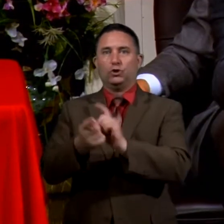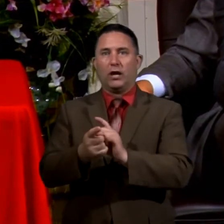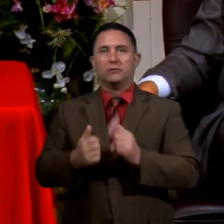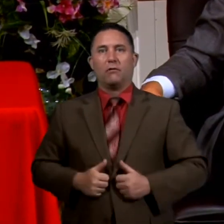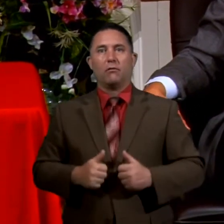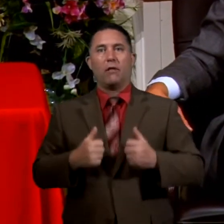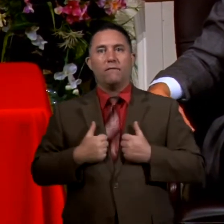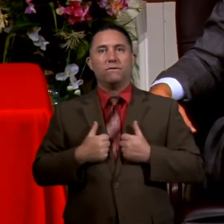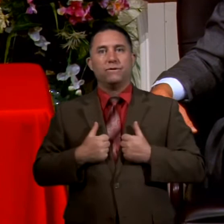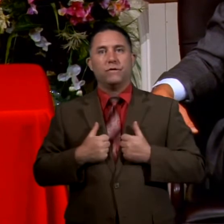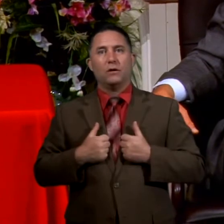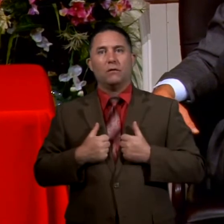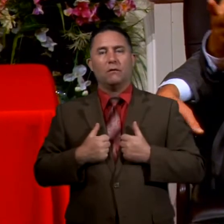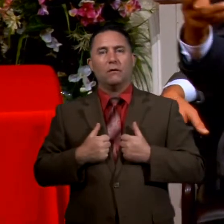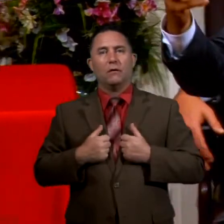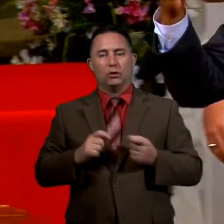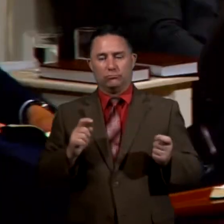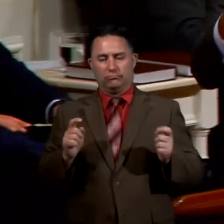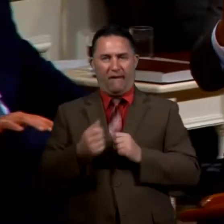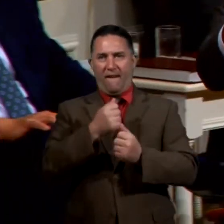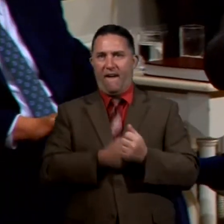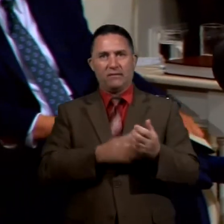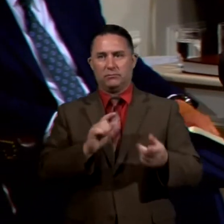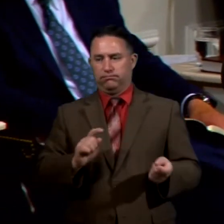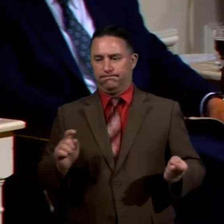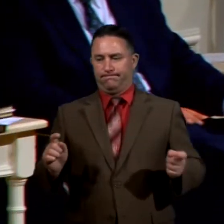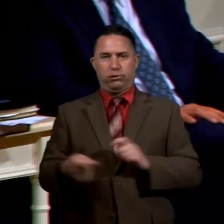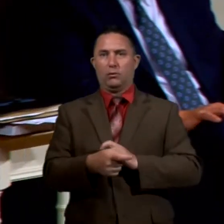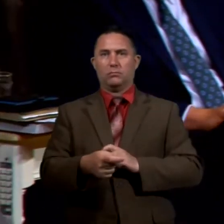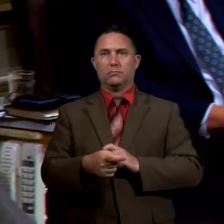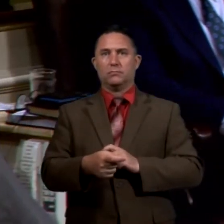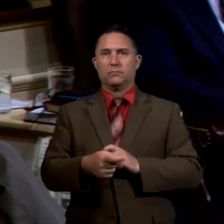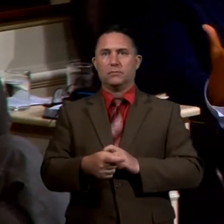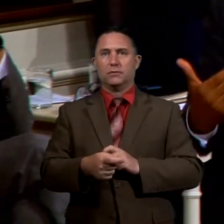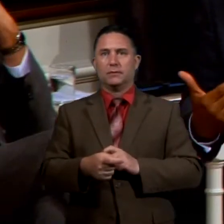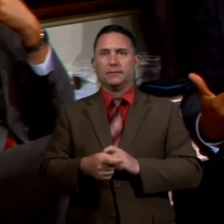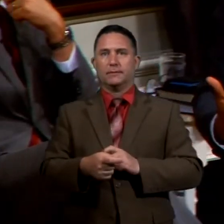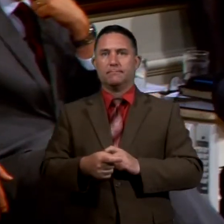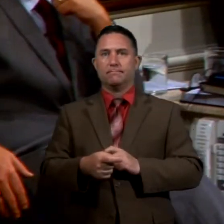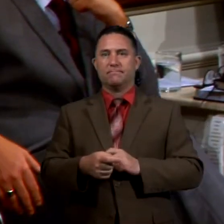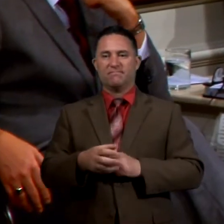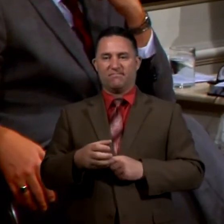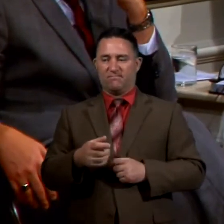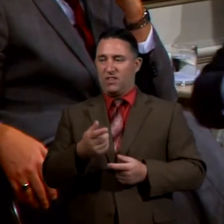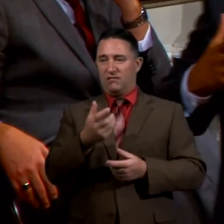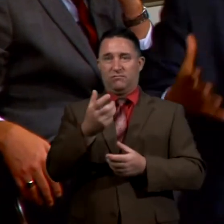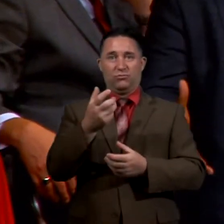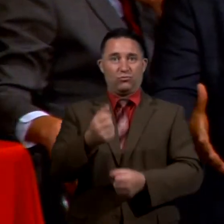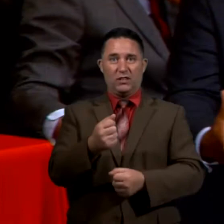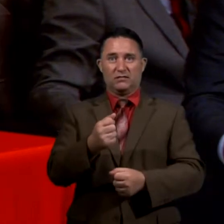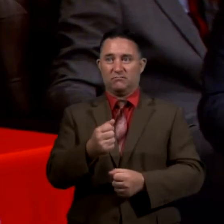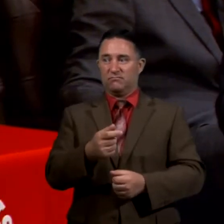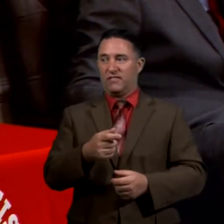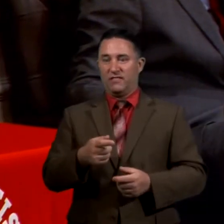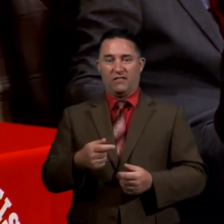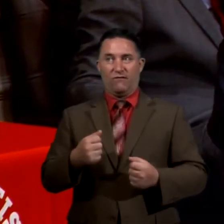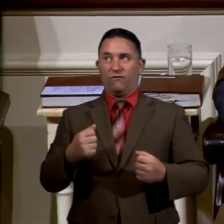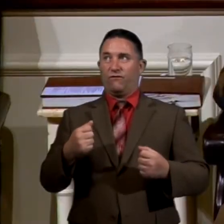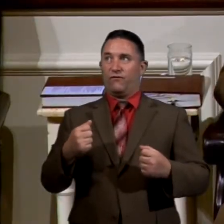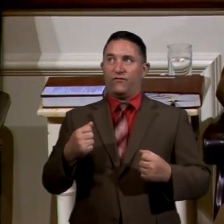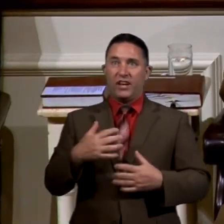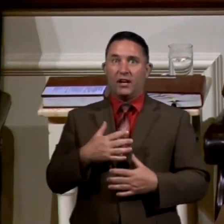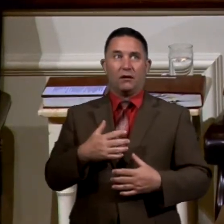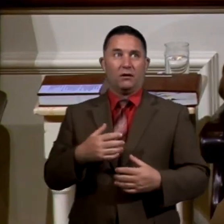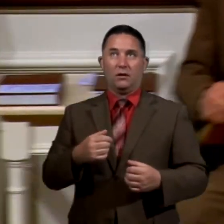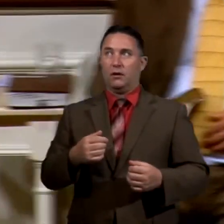life. God changed everything about them and submitted them and trusted and submitted them to fear,